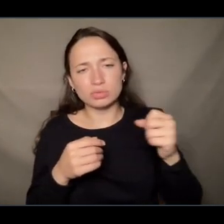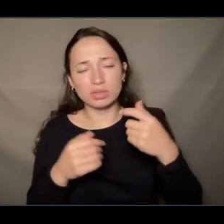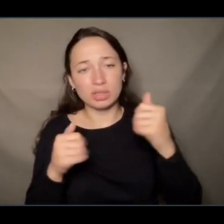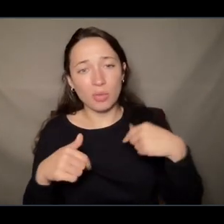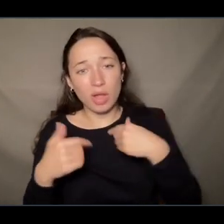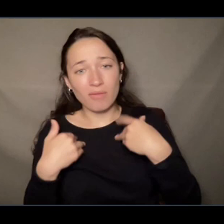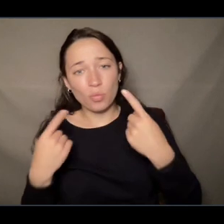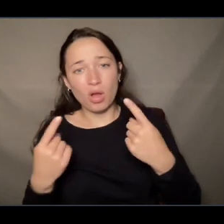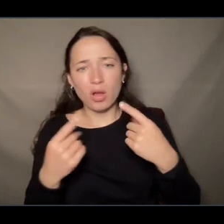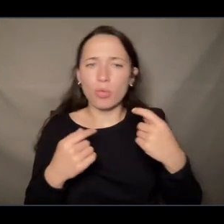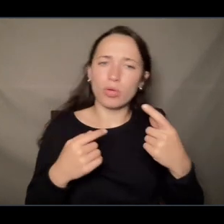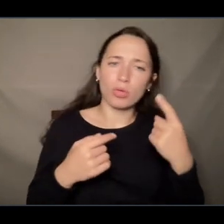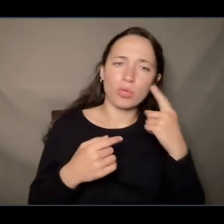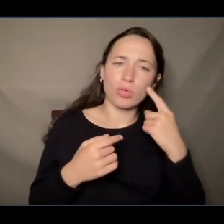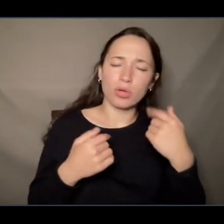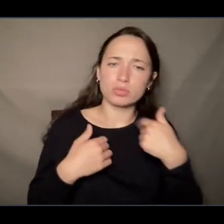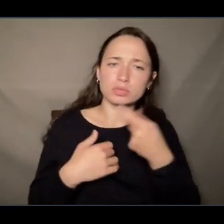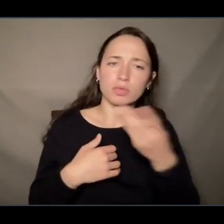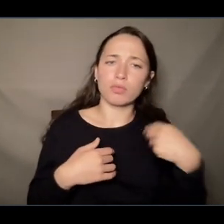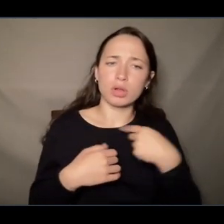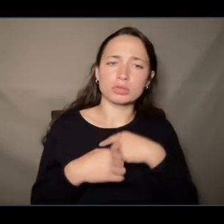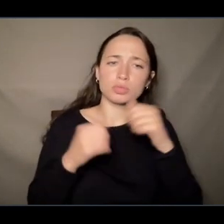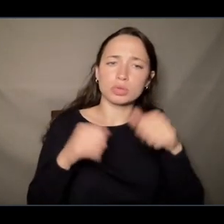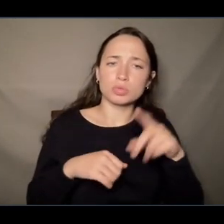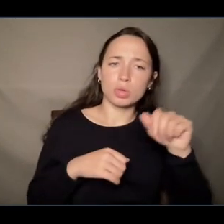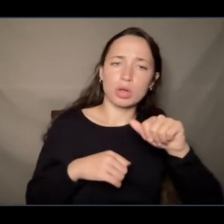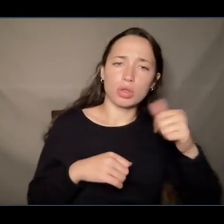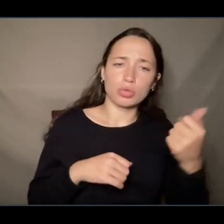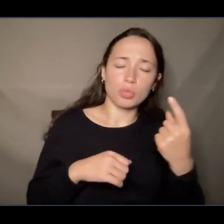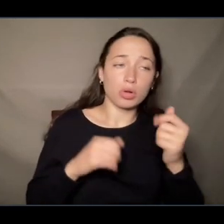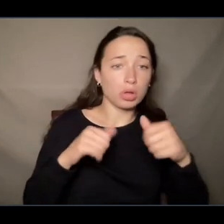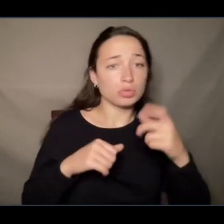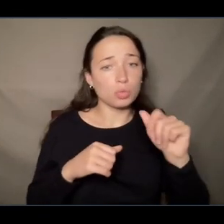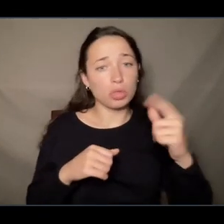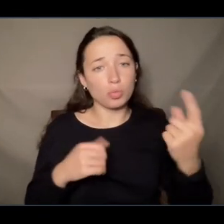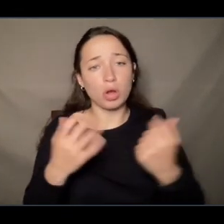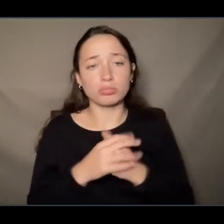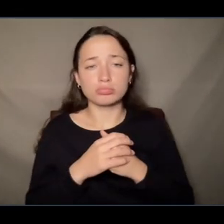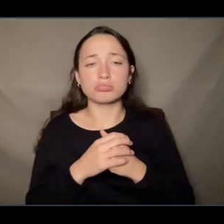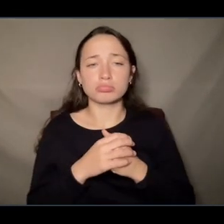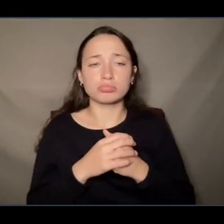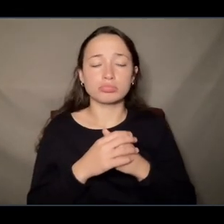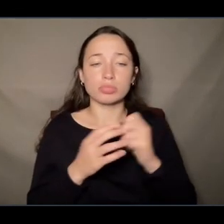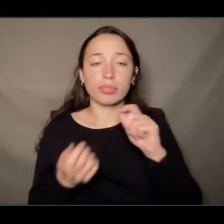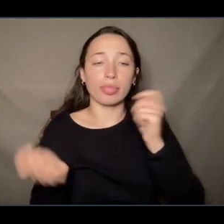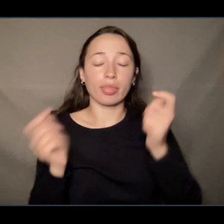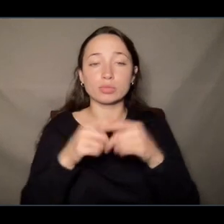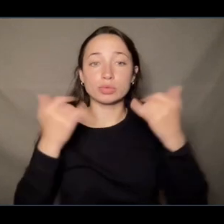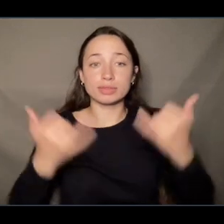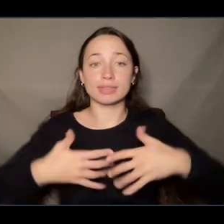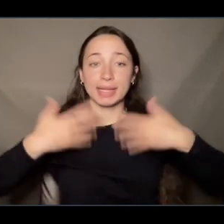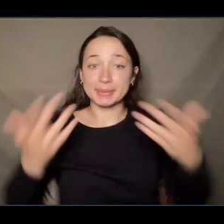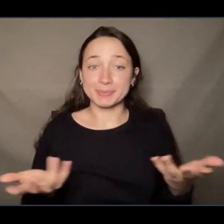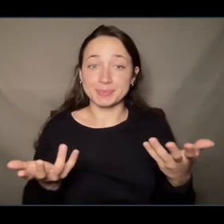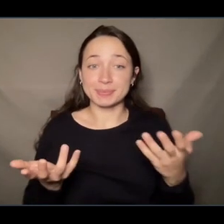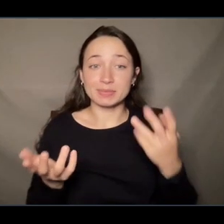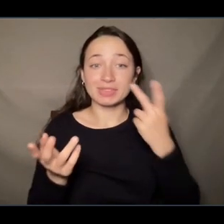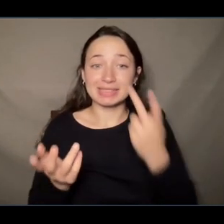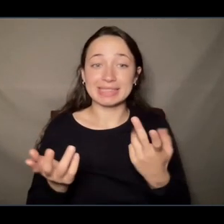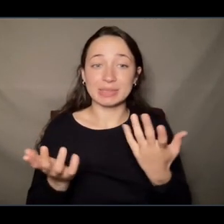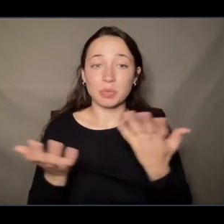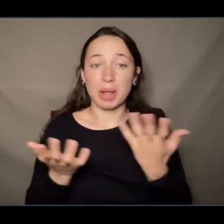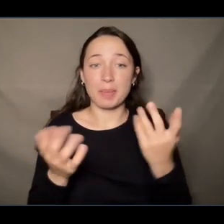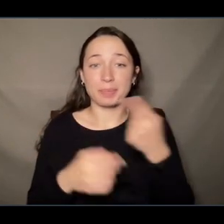have one? And we thought, oh, there's several of us. We can do another. We could do another. So morph to today, from what you can see in